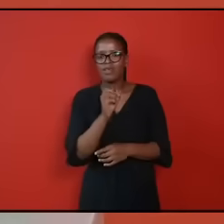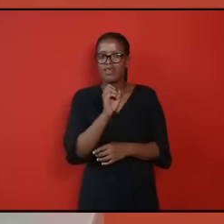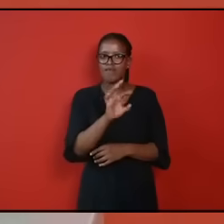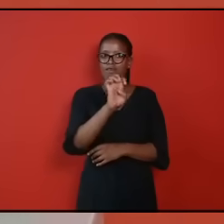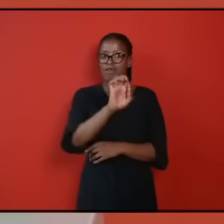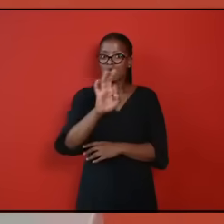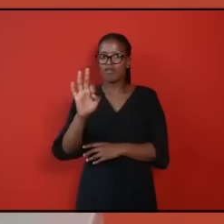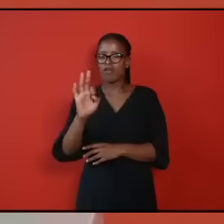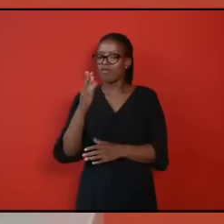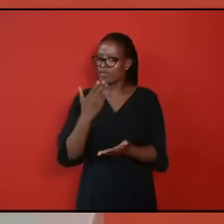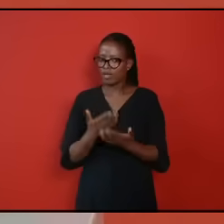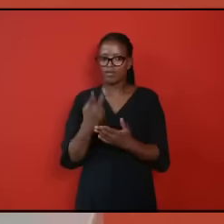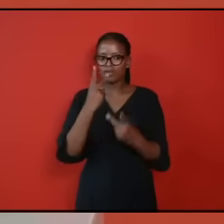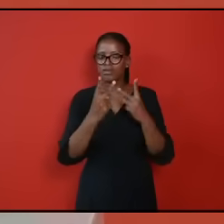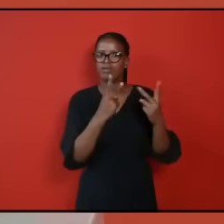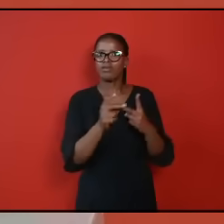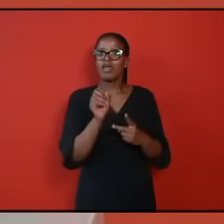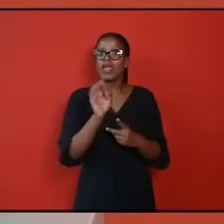EFF takes over.